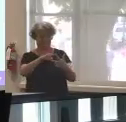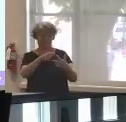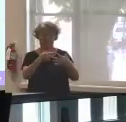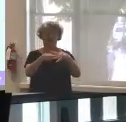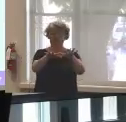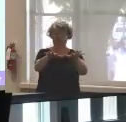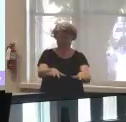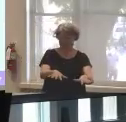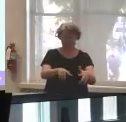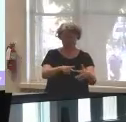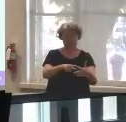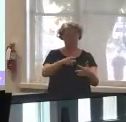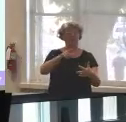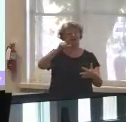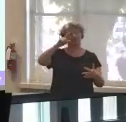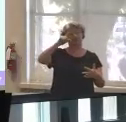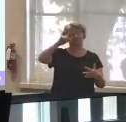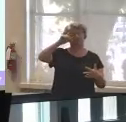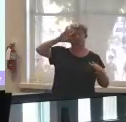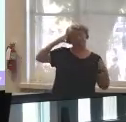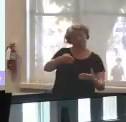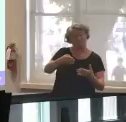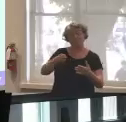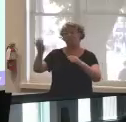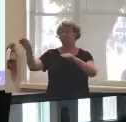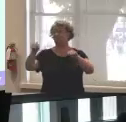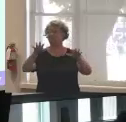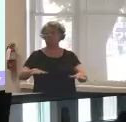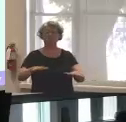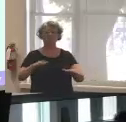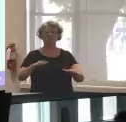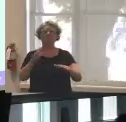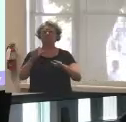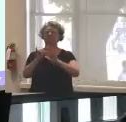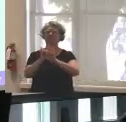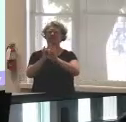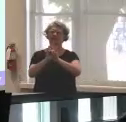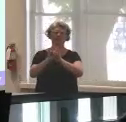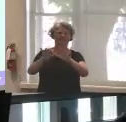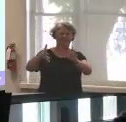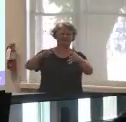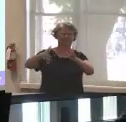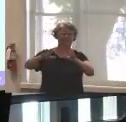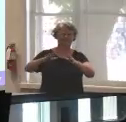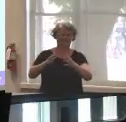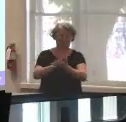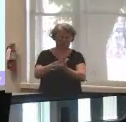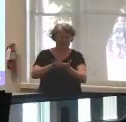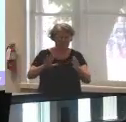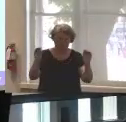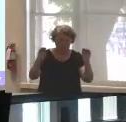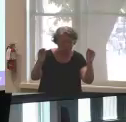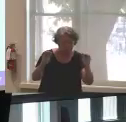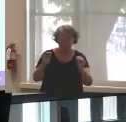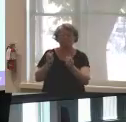center focuses a lot on is migrants and refugee claimants with precarious status, and particularly focusing